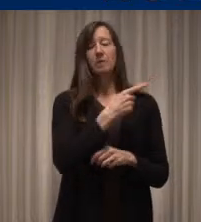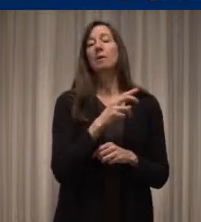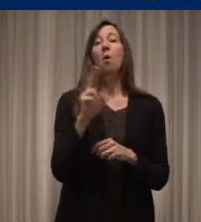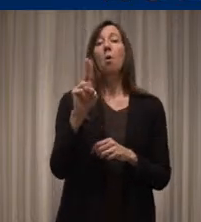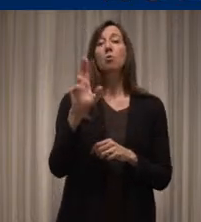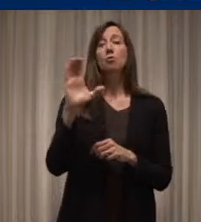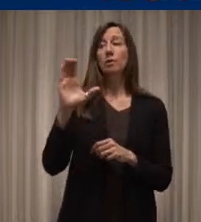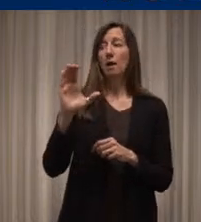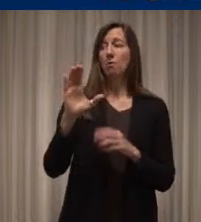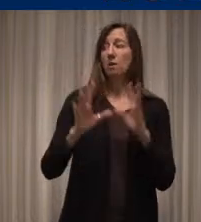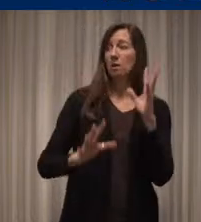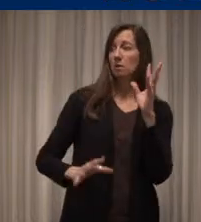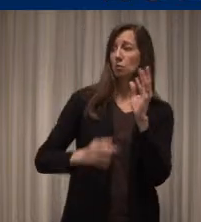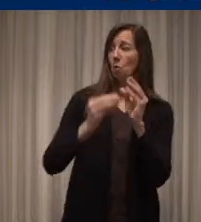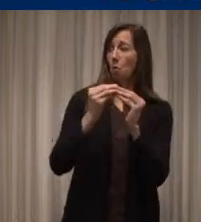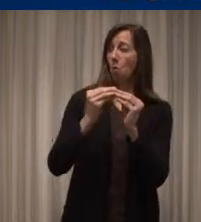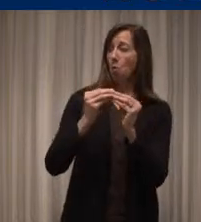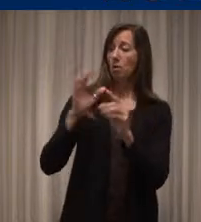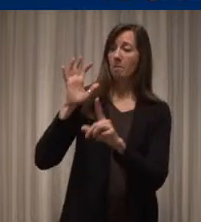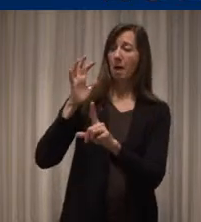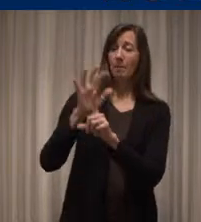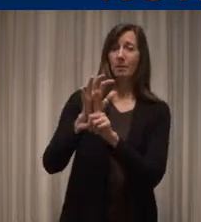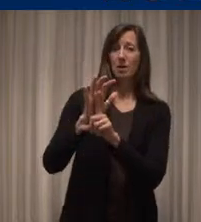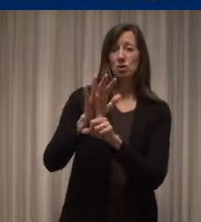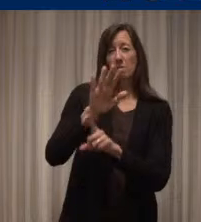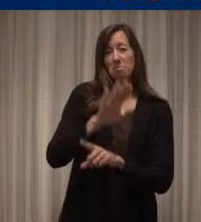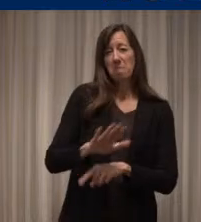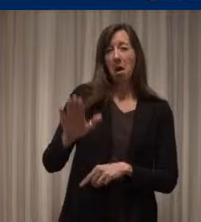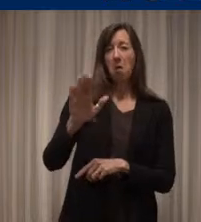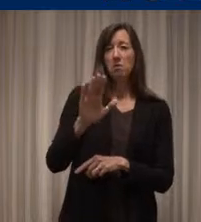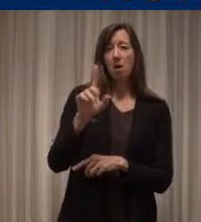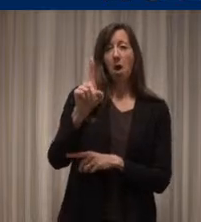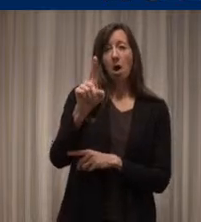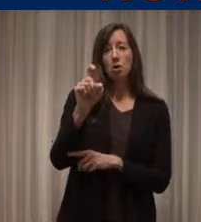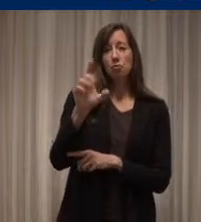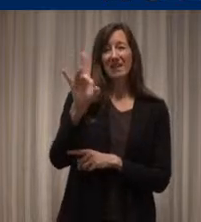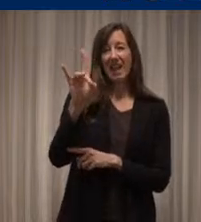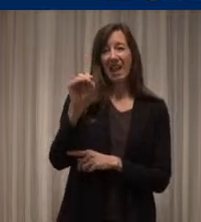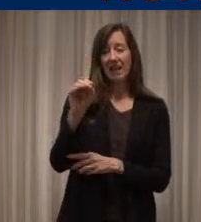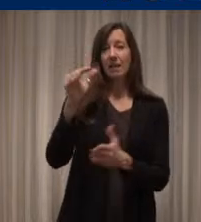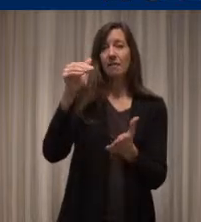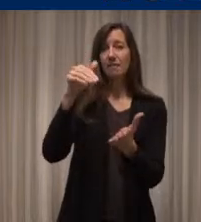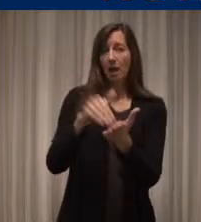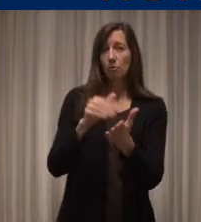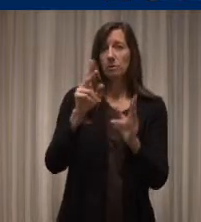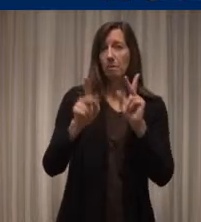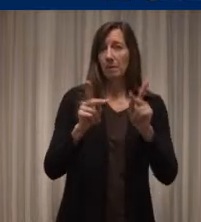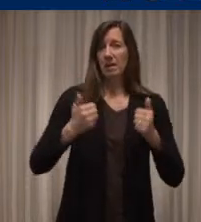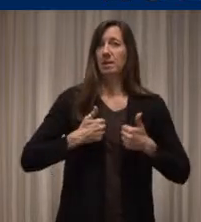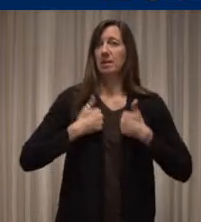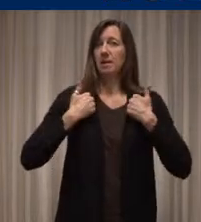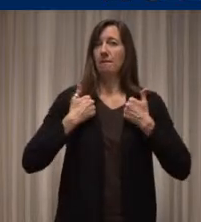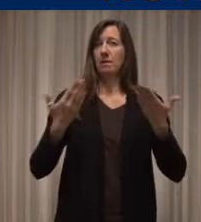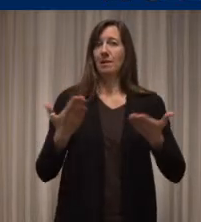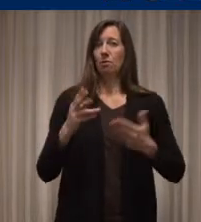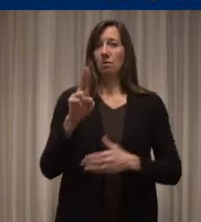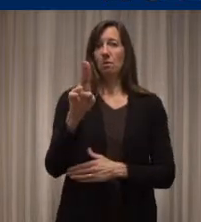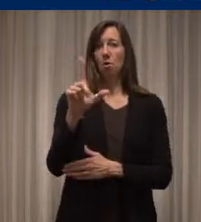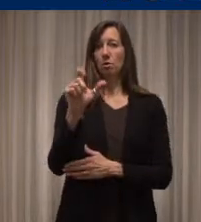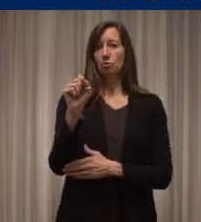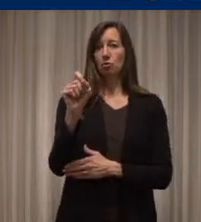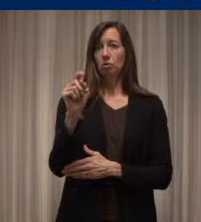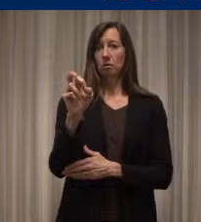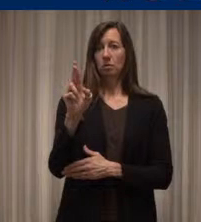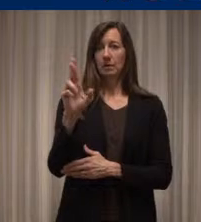Ulster County is right around 180,000 residents. Of the 180,000 residents,